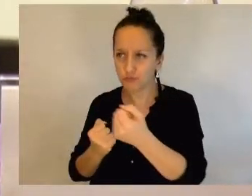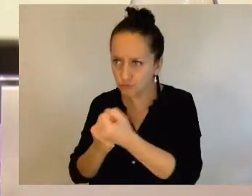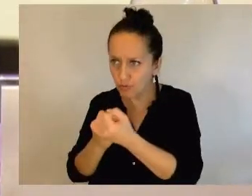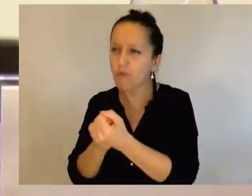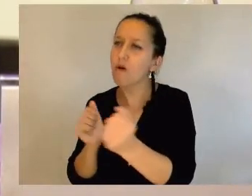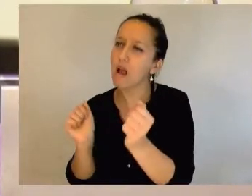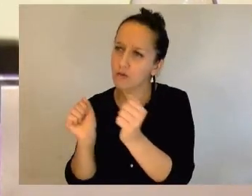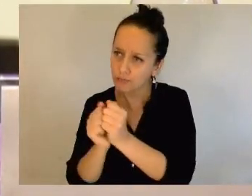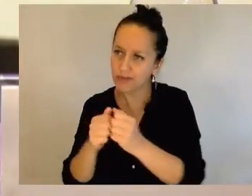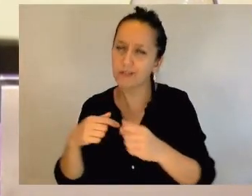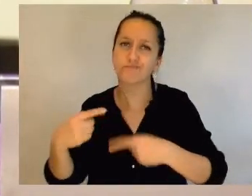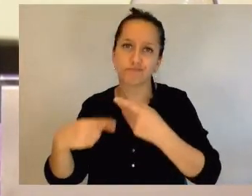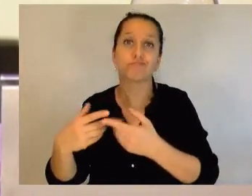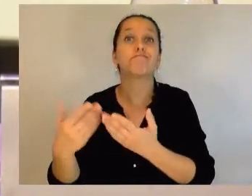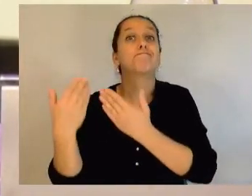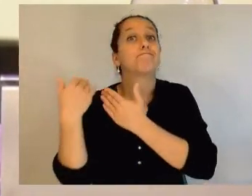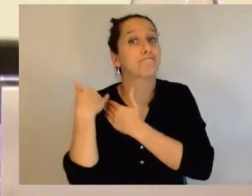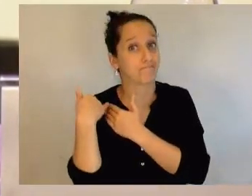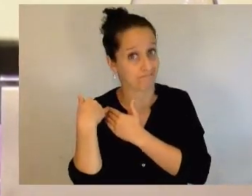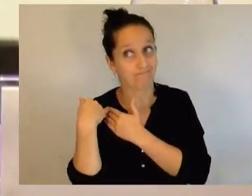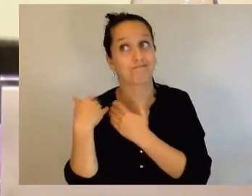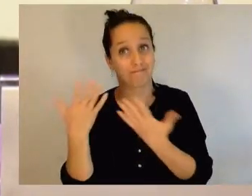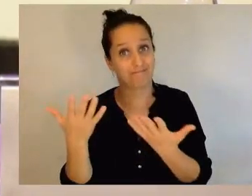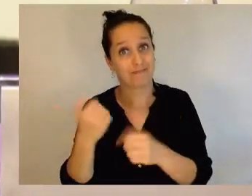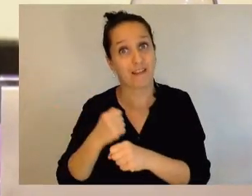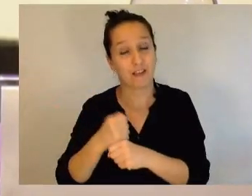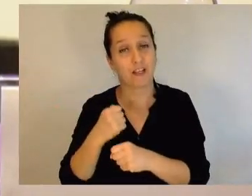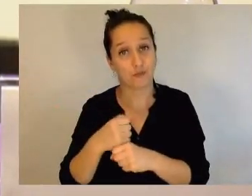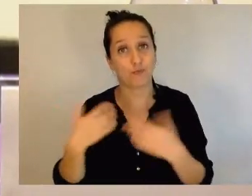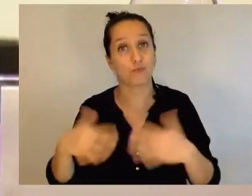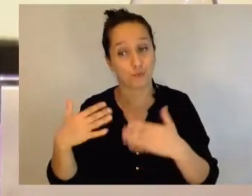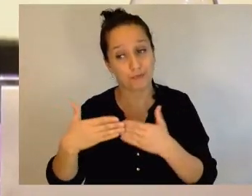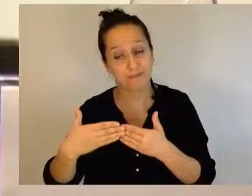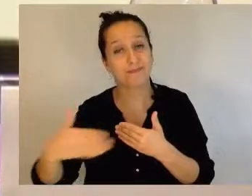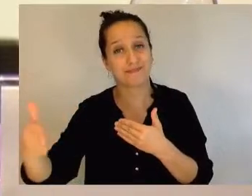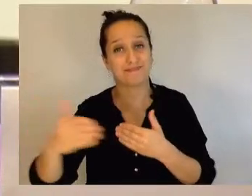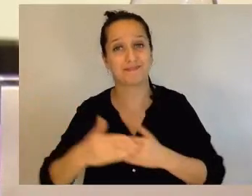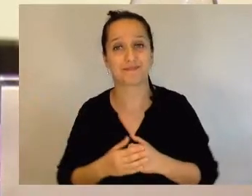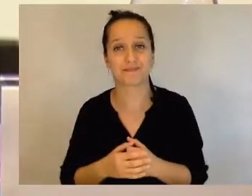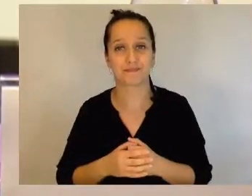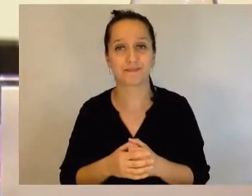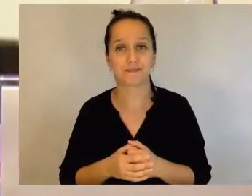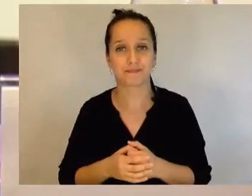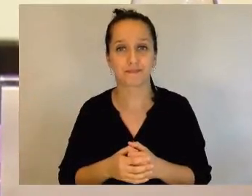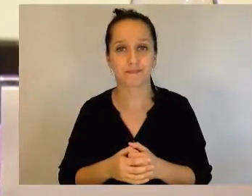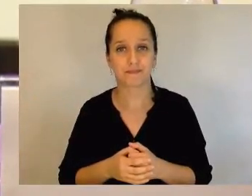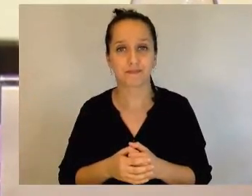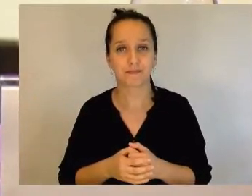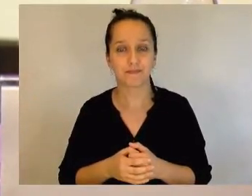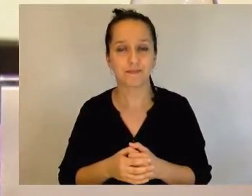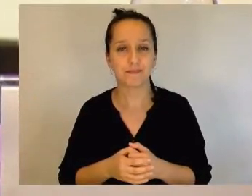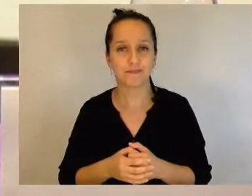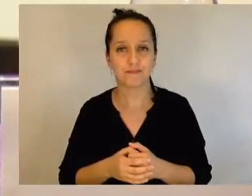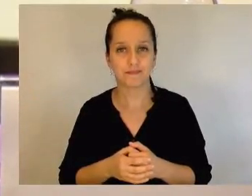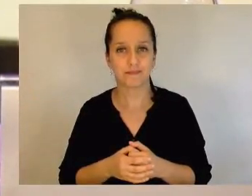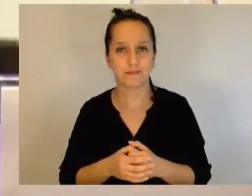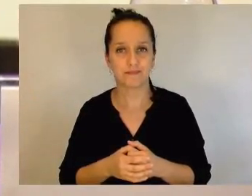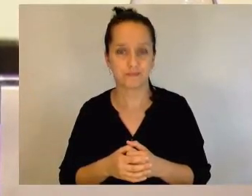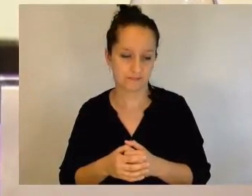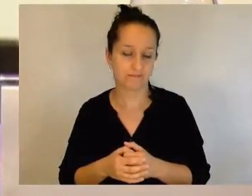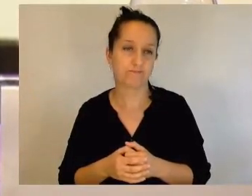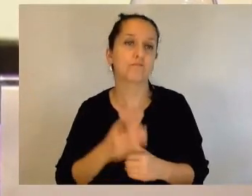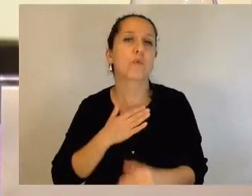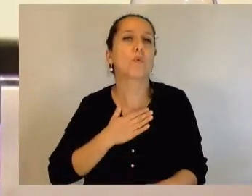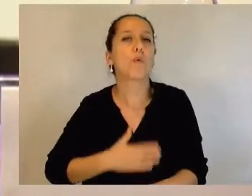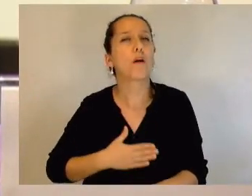commitment to be there supporting you in this very important task that begins today. Of course, I would like